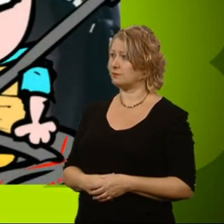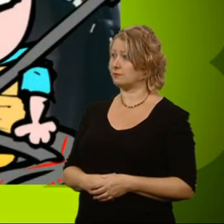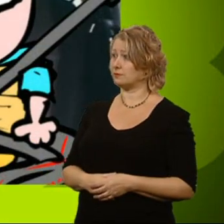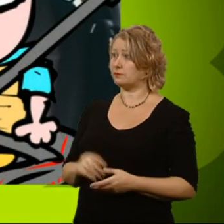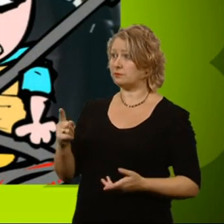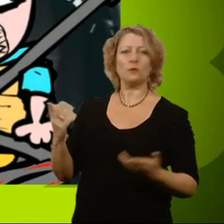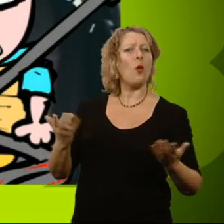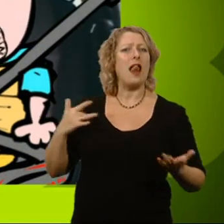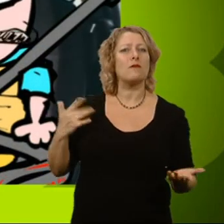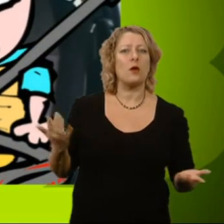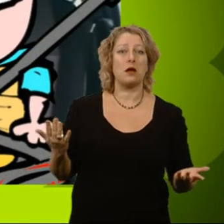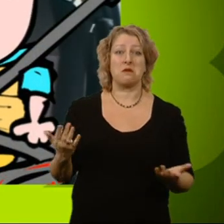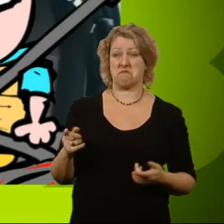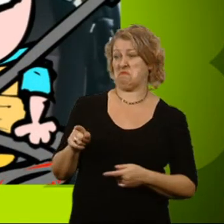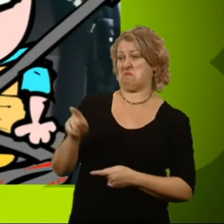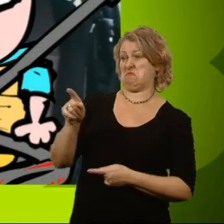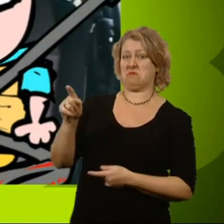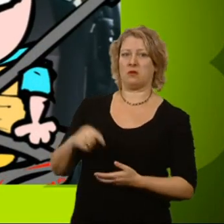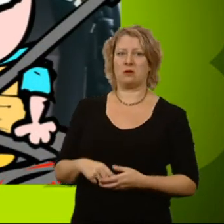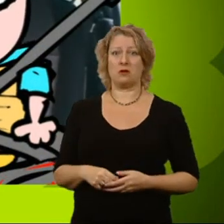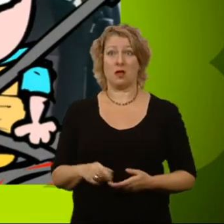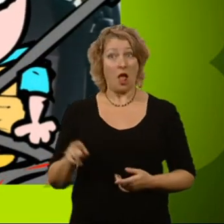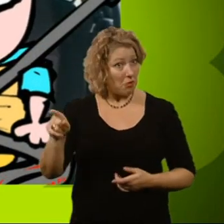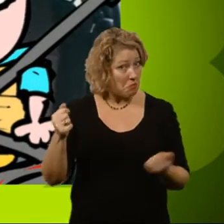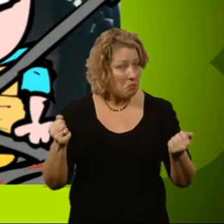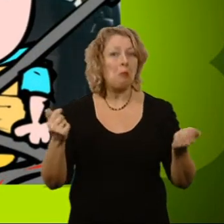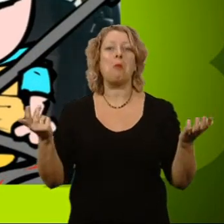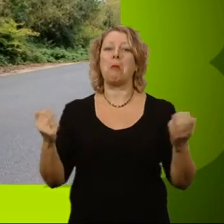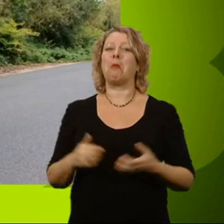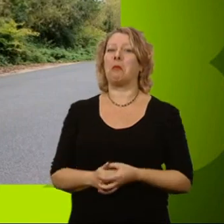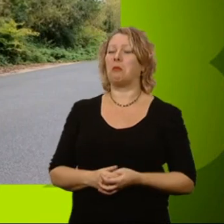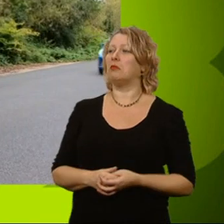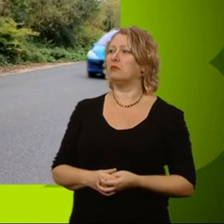Where's he live then? It's just up here. Just along here?